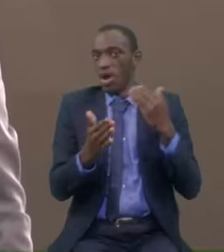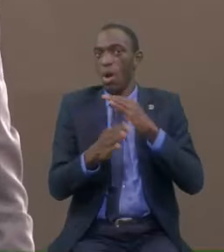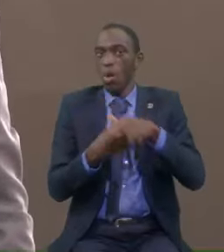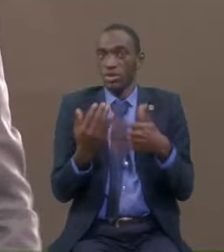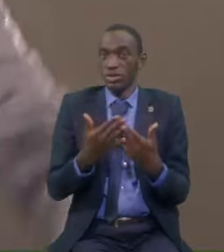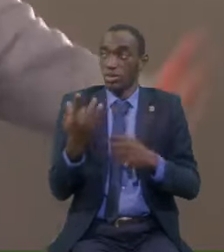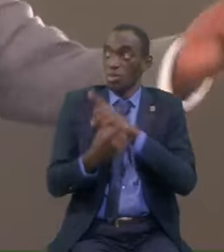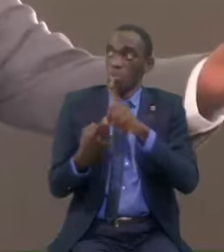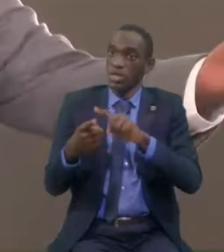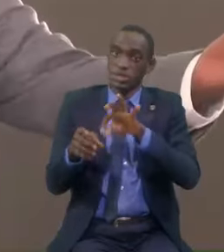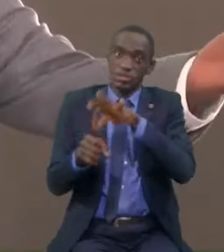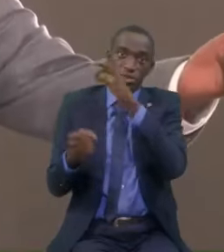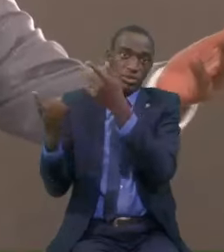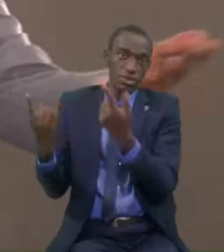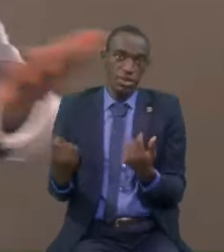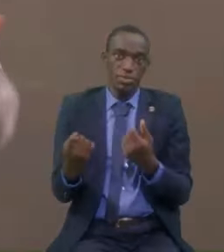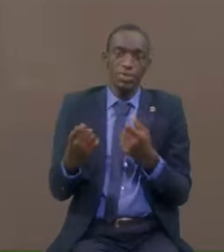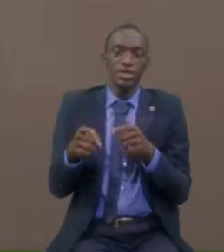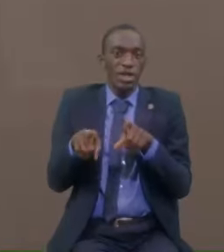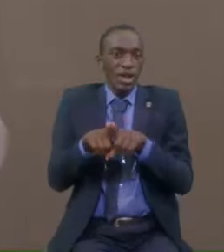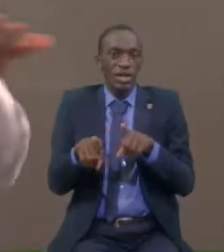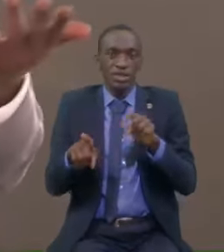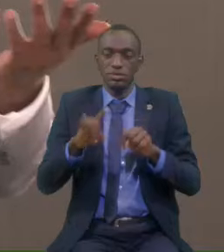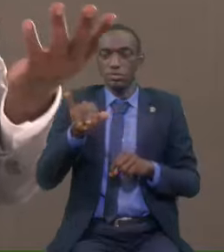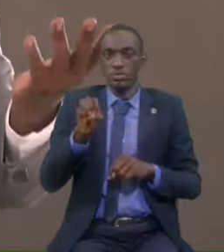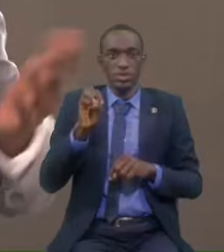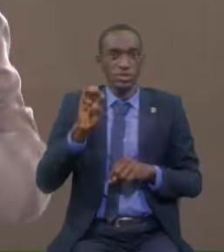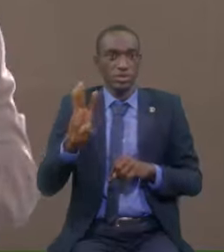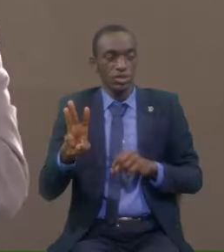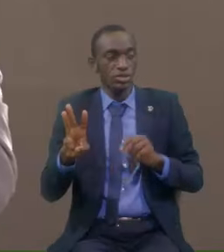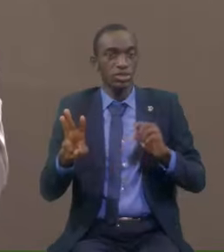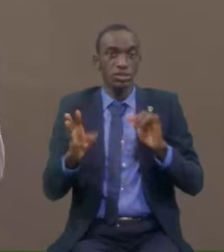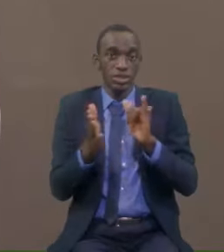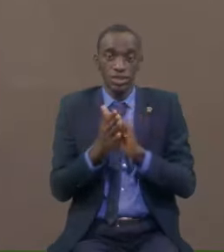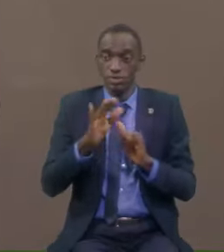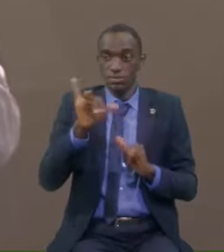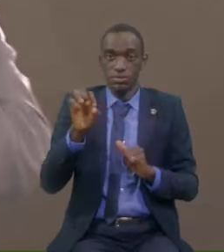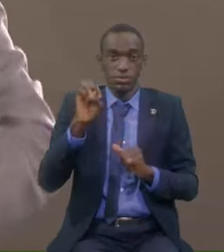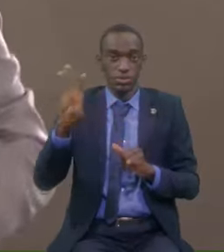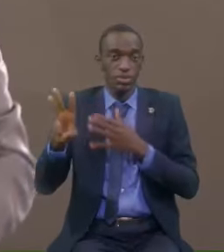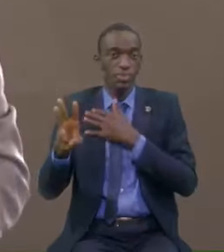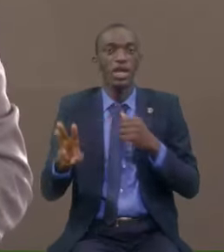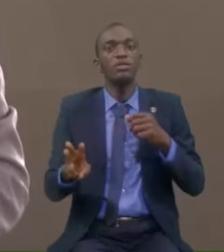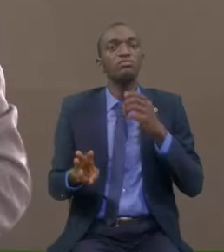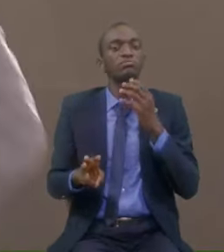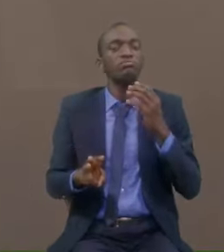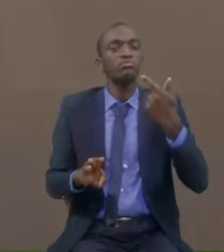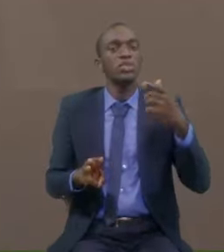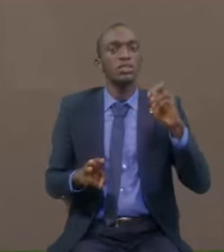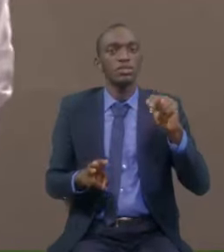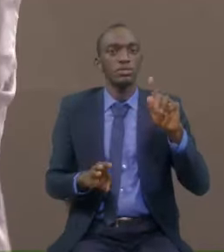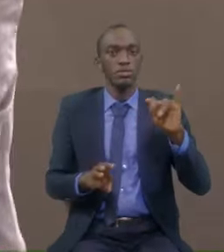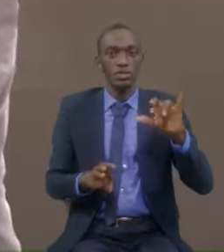Gentile and the Jew will be in the same family of God, all things.